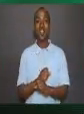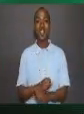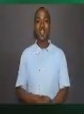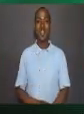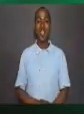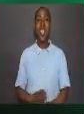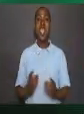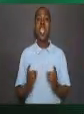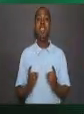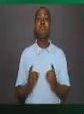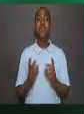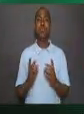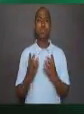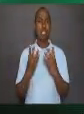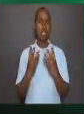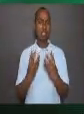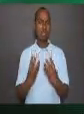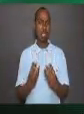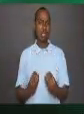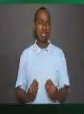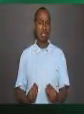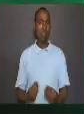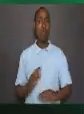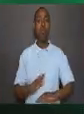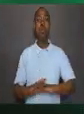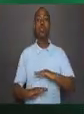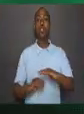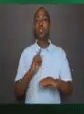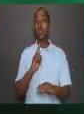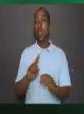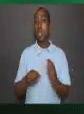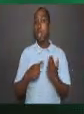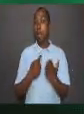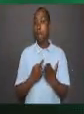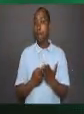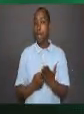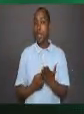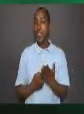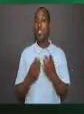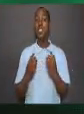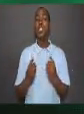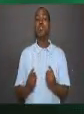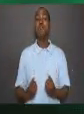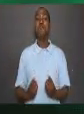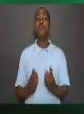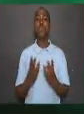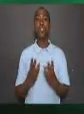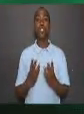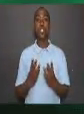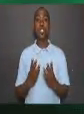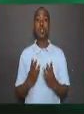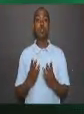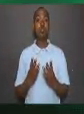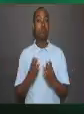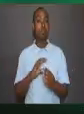Diffusion is a passive process. This means that diffusion does not require